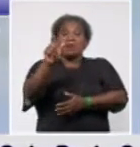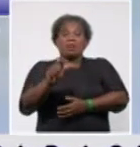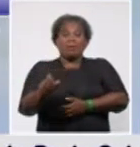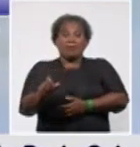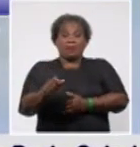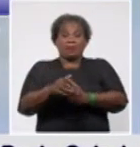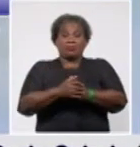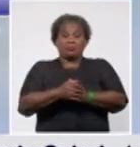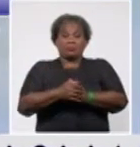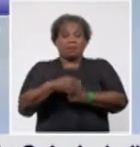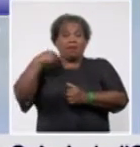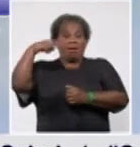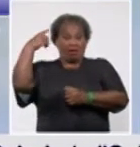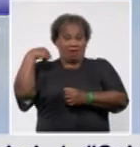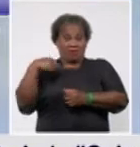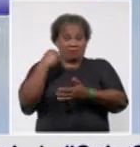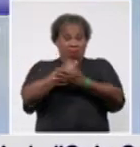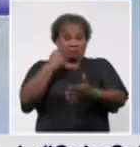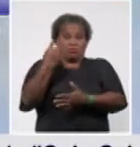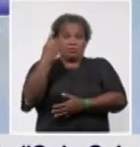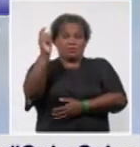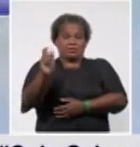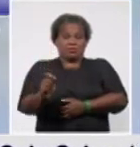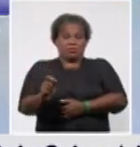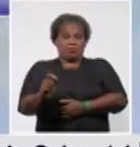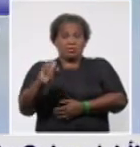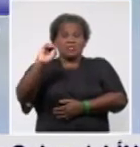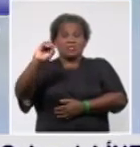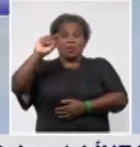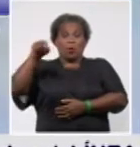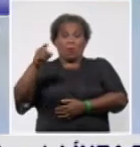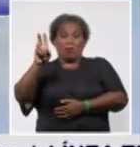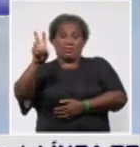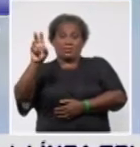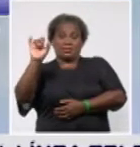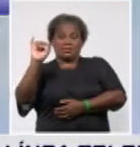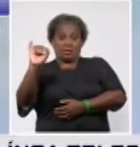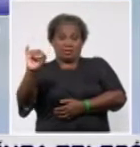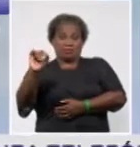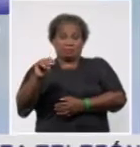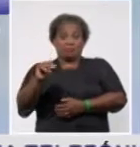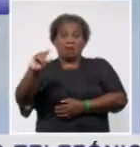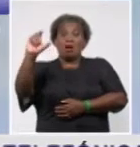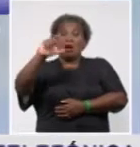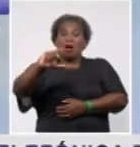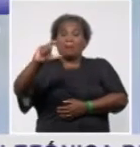0.13. This means that Cuba's rate rises to